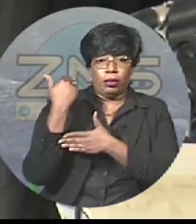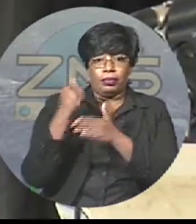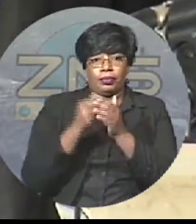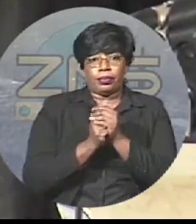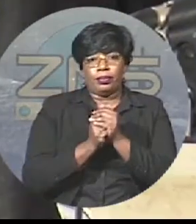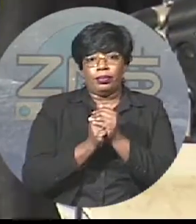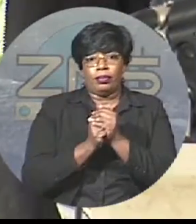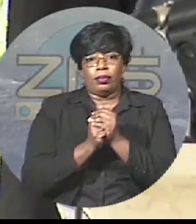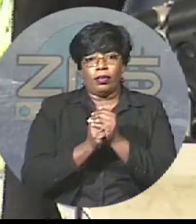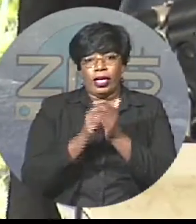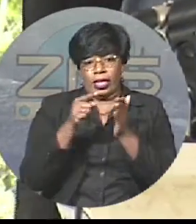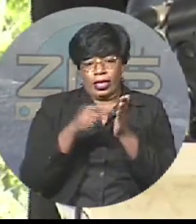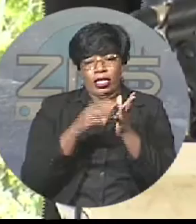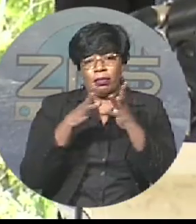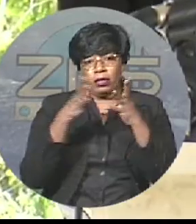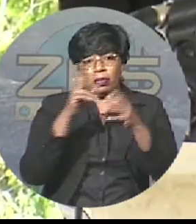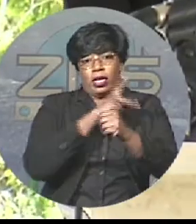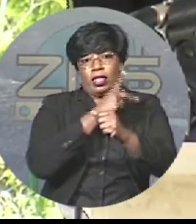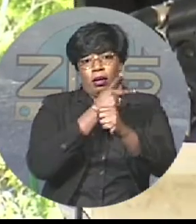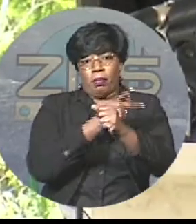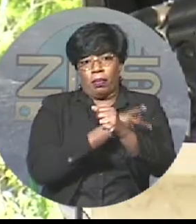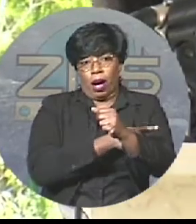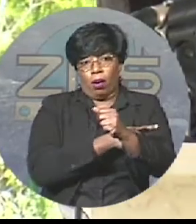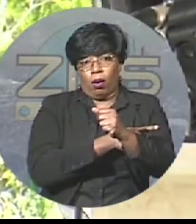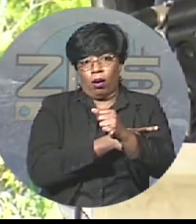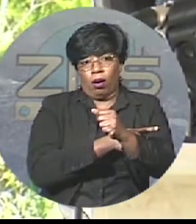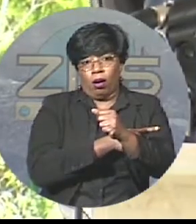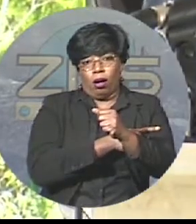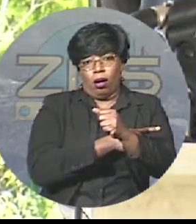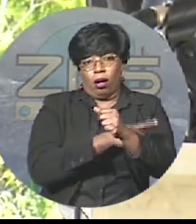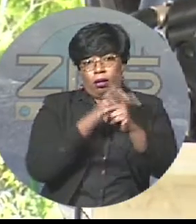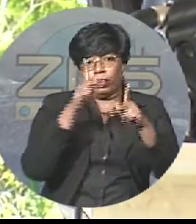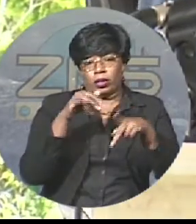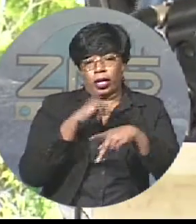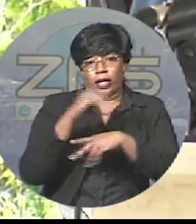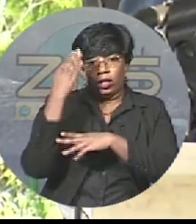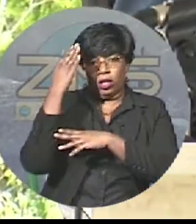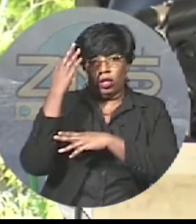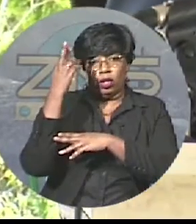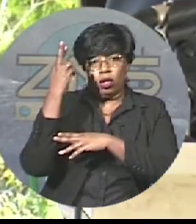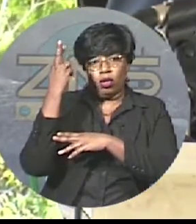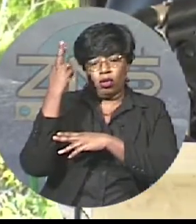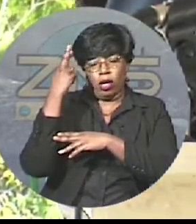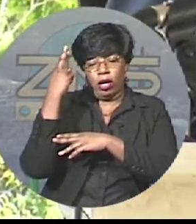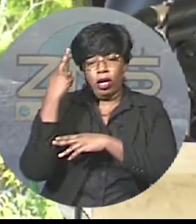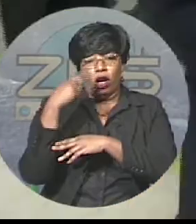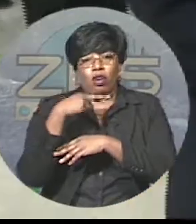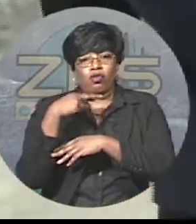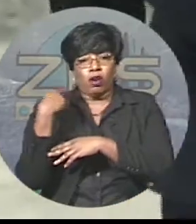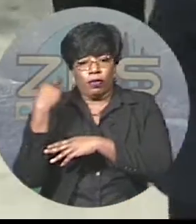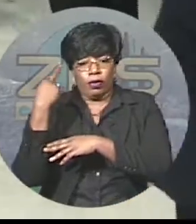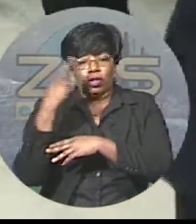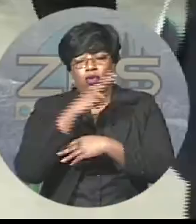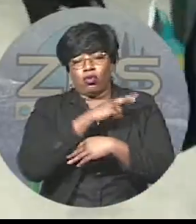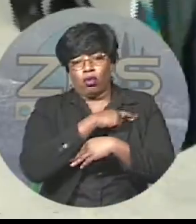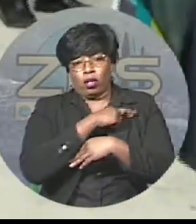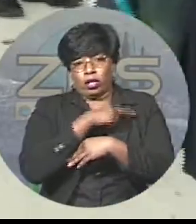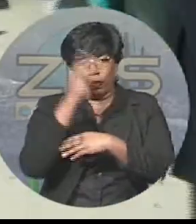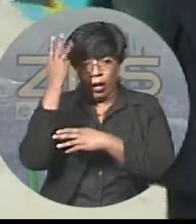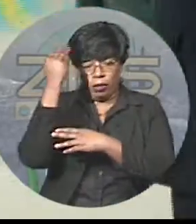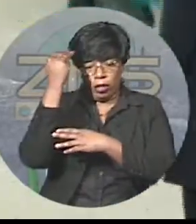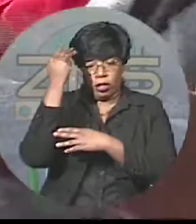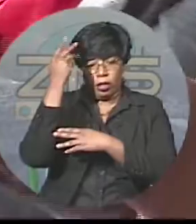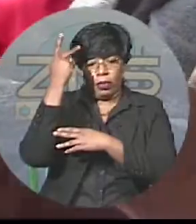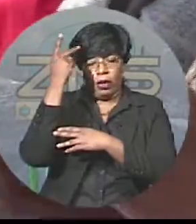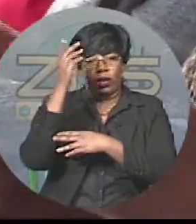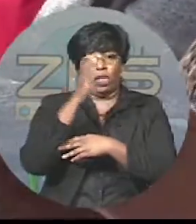And this must be the power of somebody I know named Reverend Uthel Alexander Rogers. Prime Minister the Right Honorable